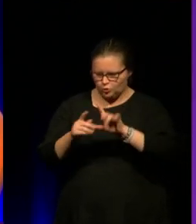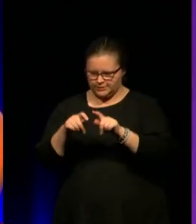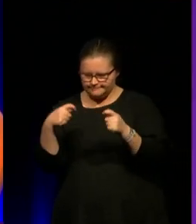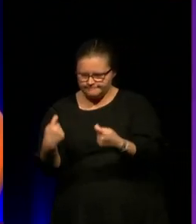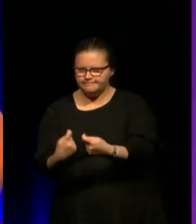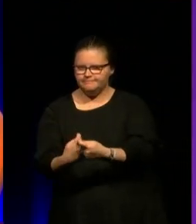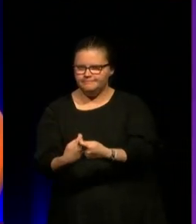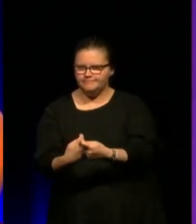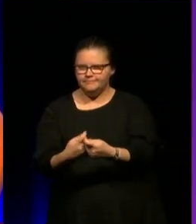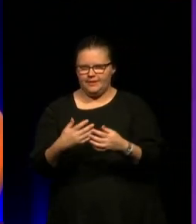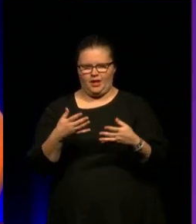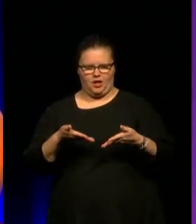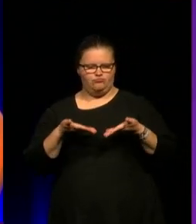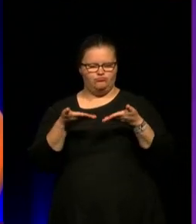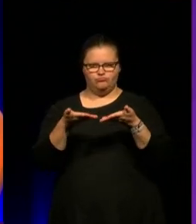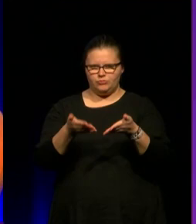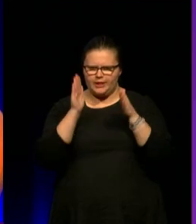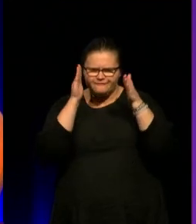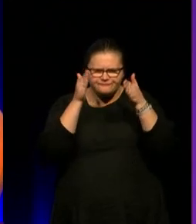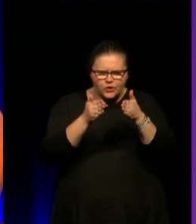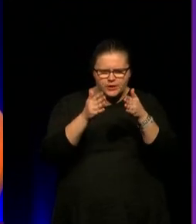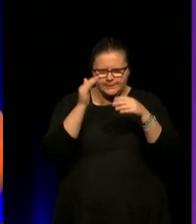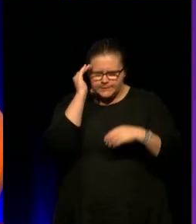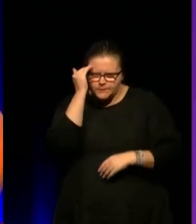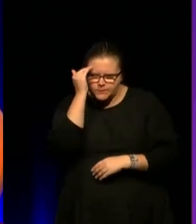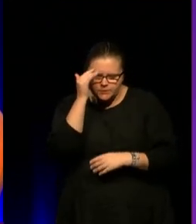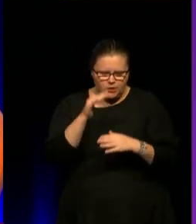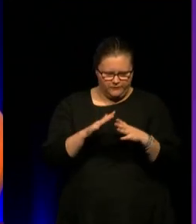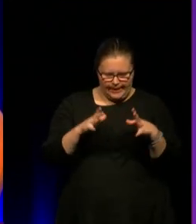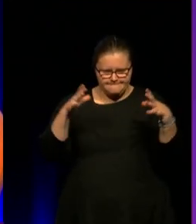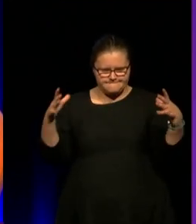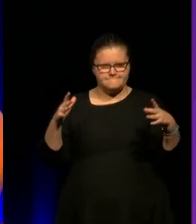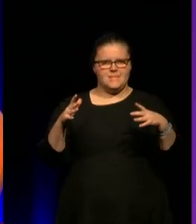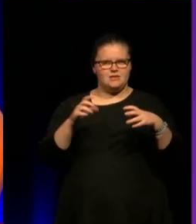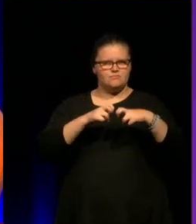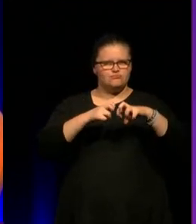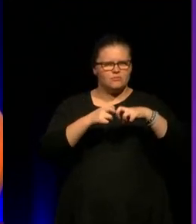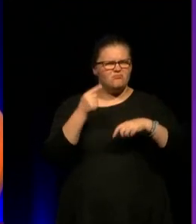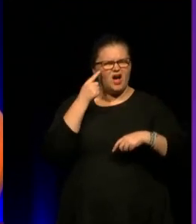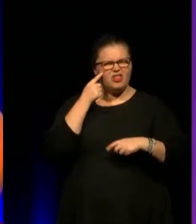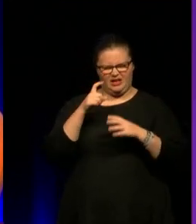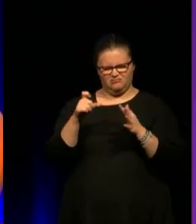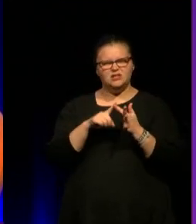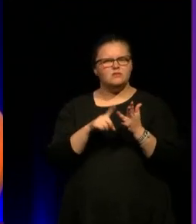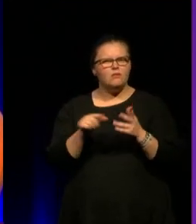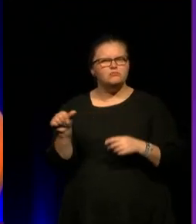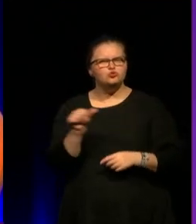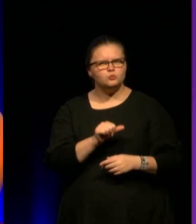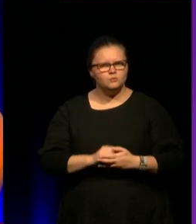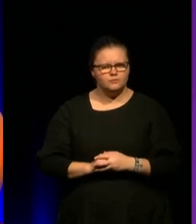and bring a level of focus and intensity around the big problems, which is I think what CEOs should do. Mm.